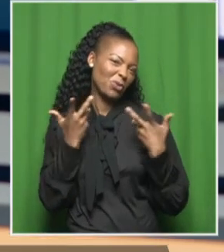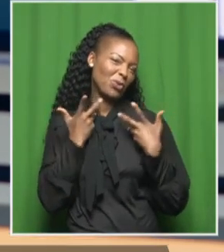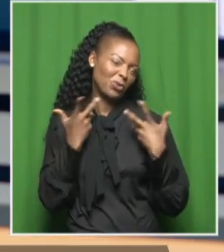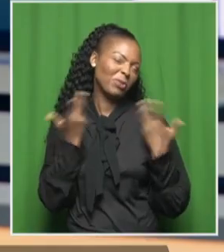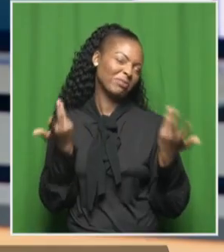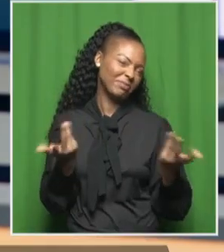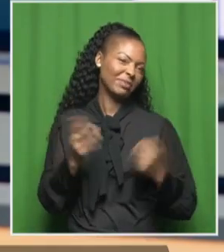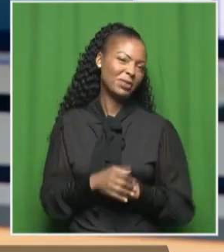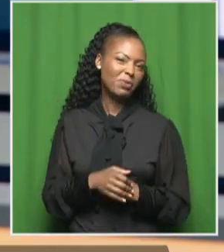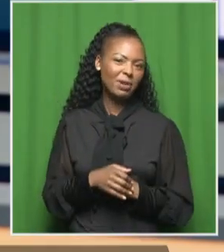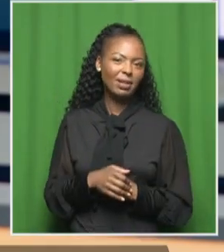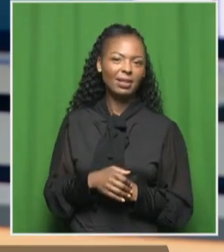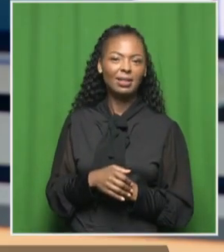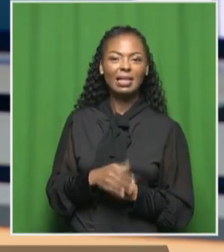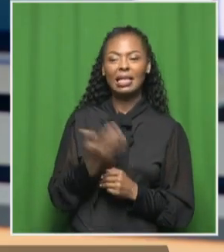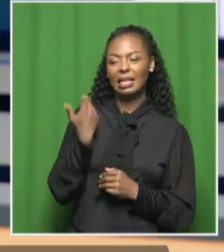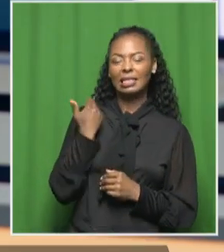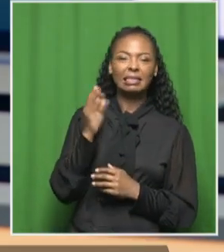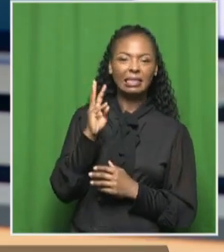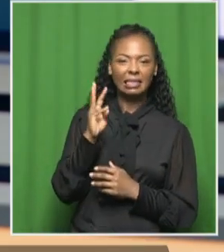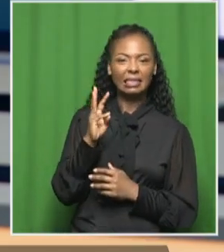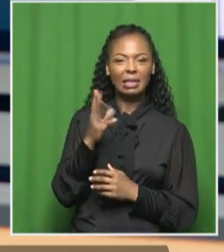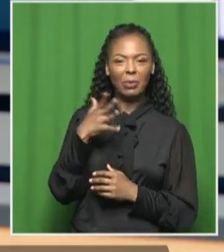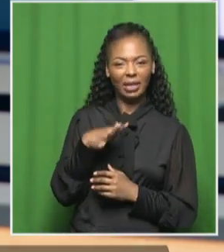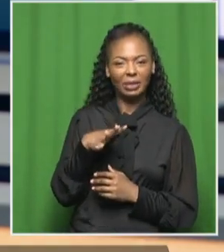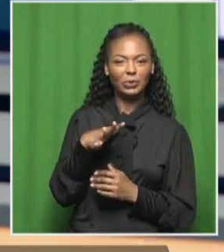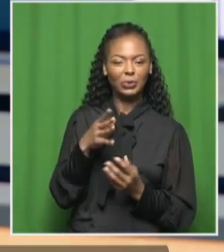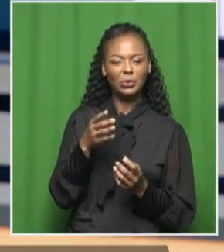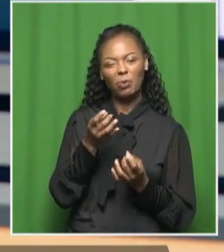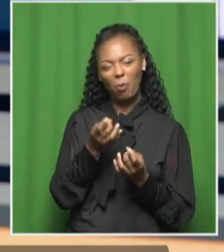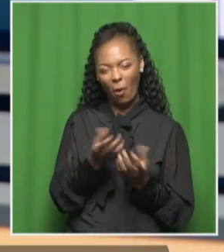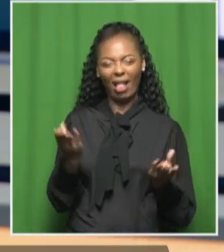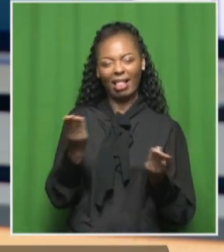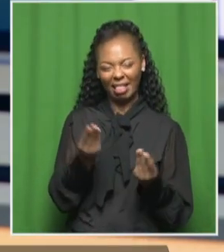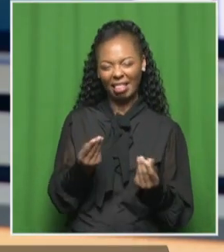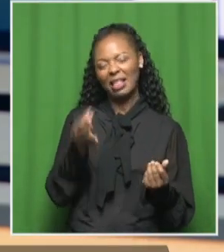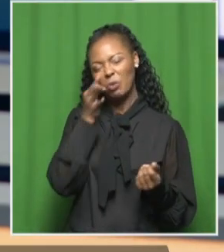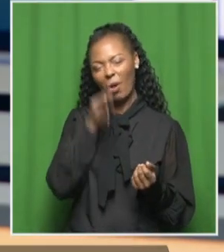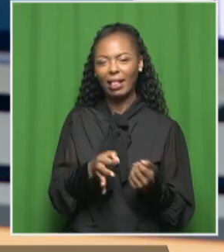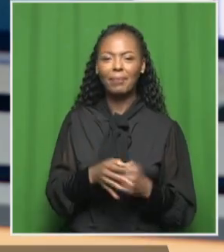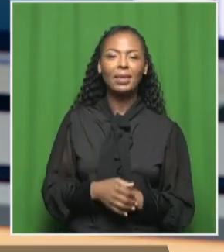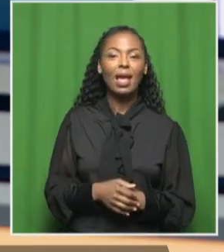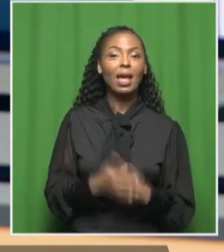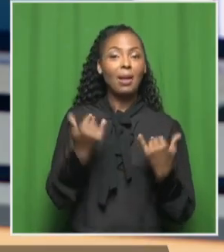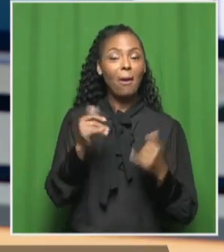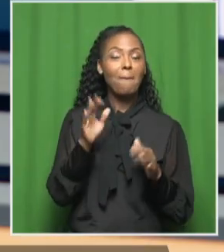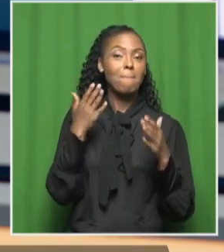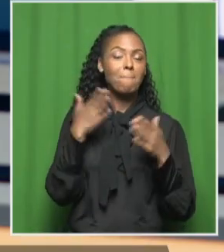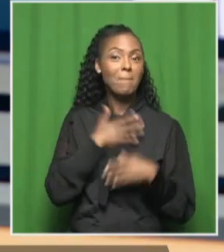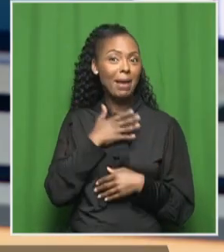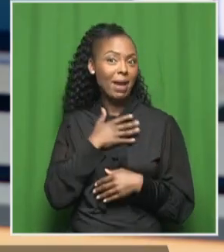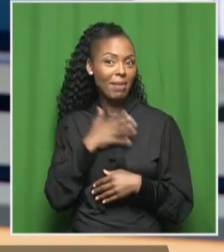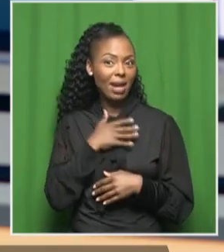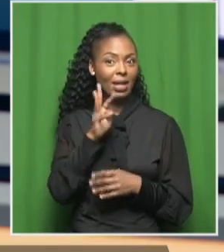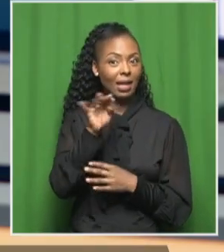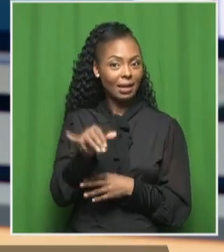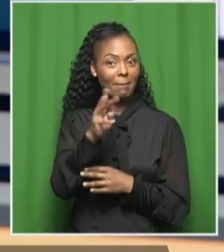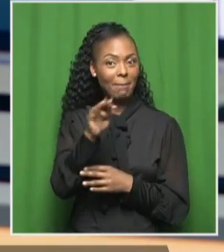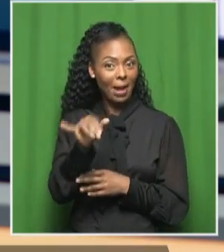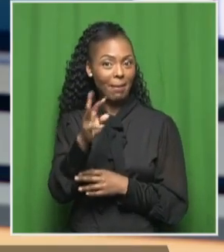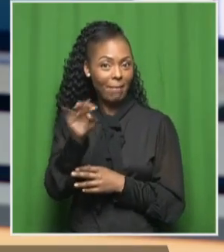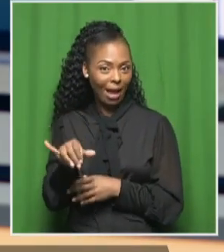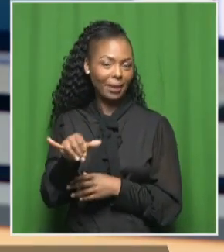you on a Thursday morning. So a popular R&B classic hit song such as My, and of course, let's get the